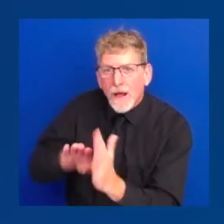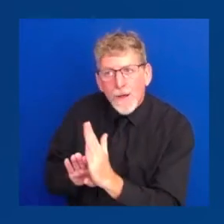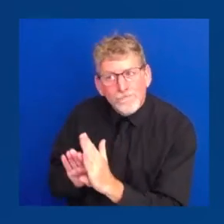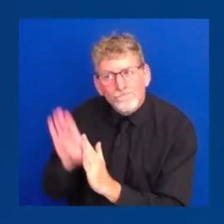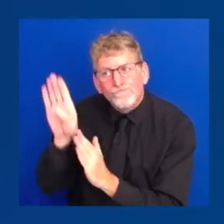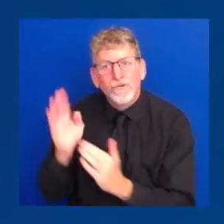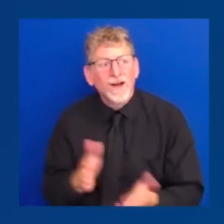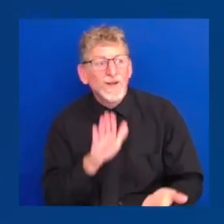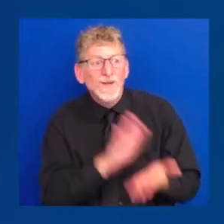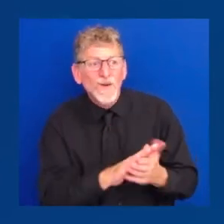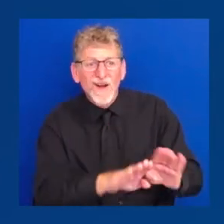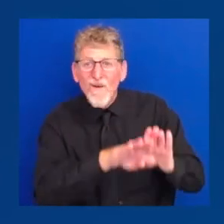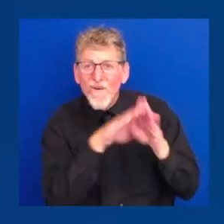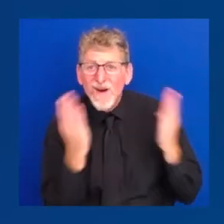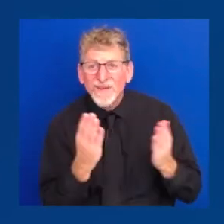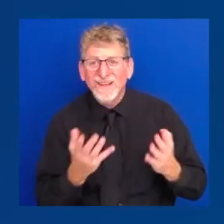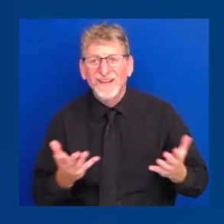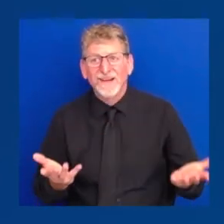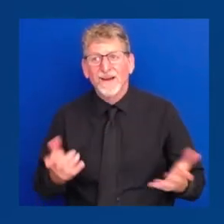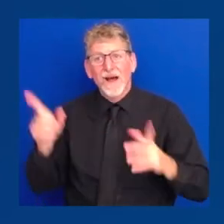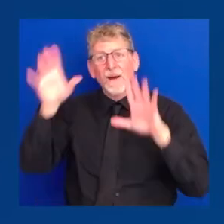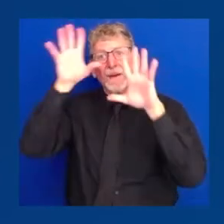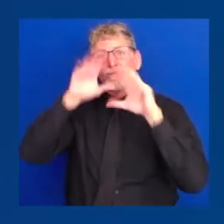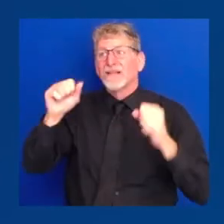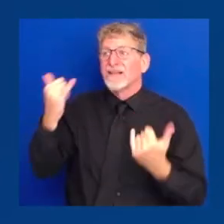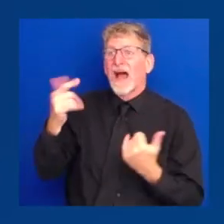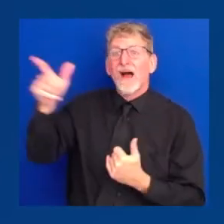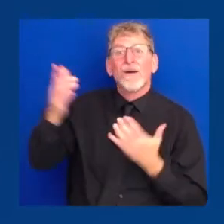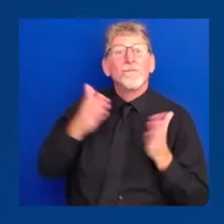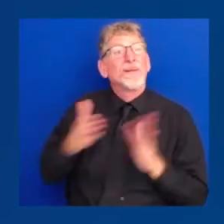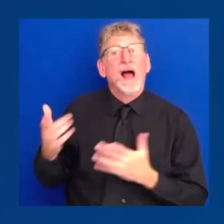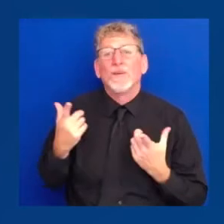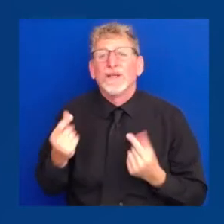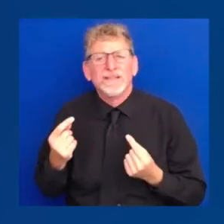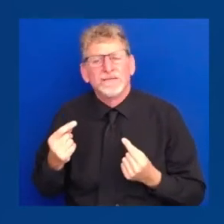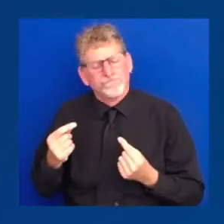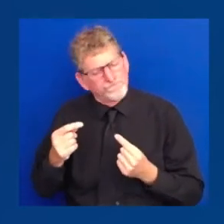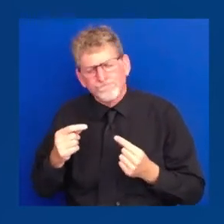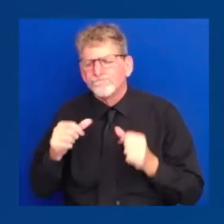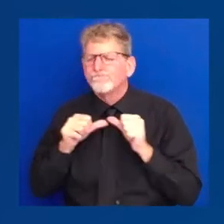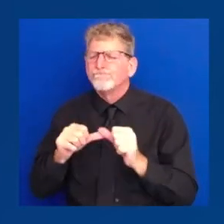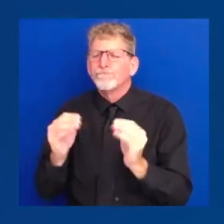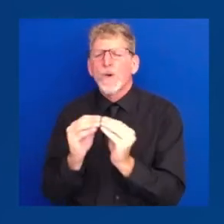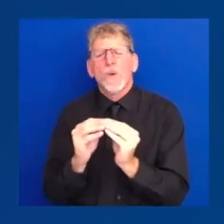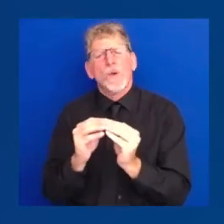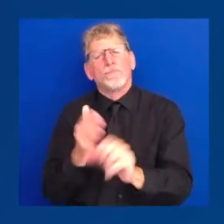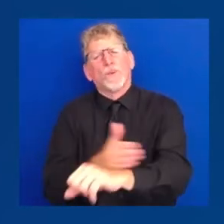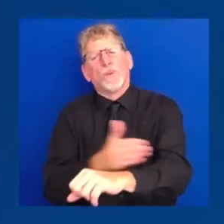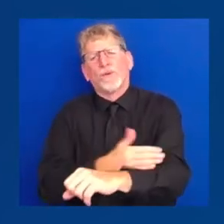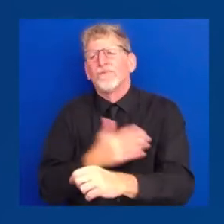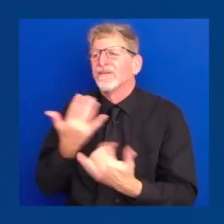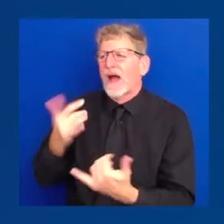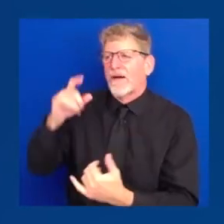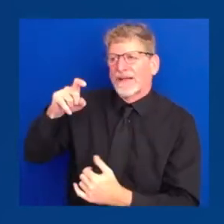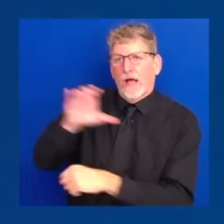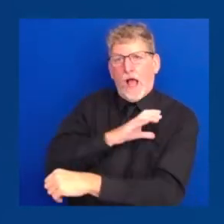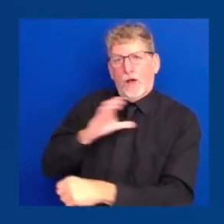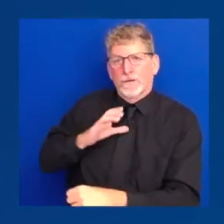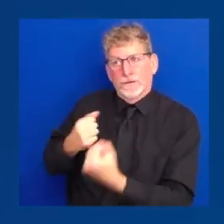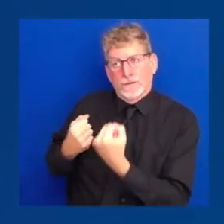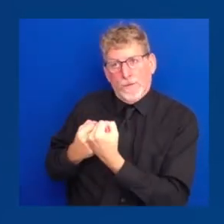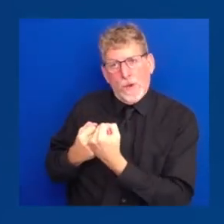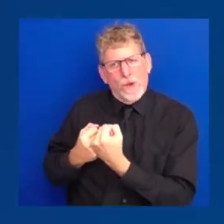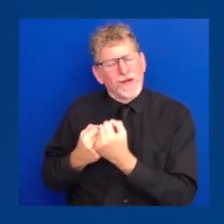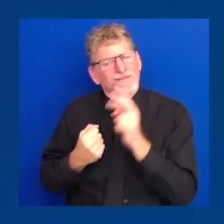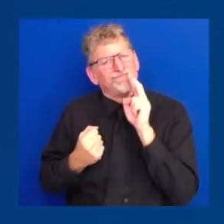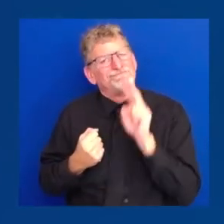progress. And with congressional support, we look forward to executing this plan in the year ahead. With that,